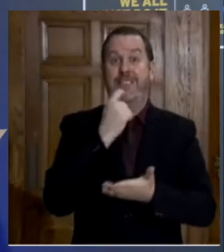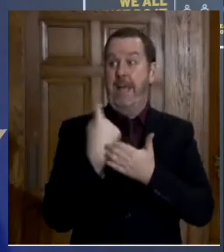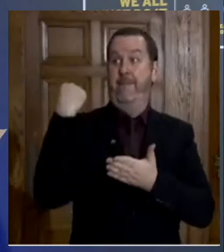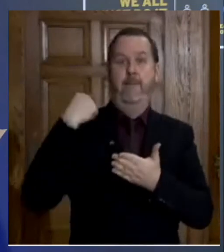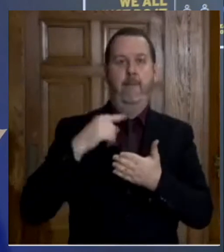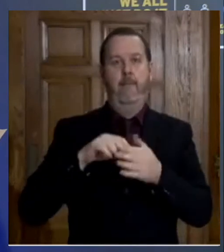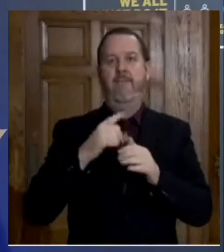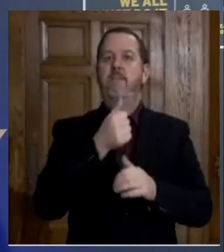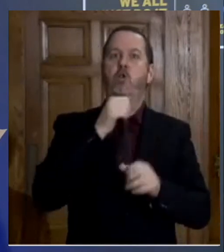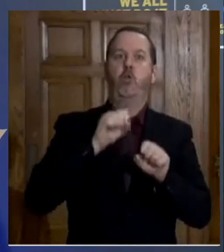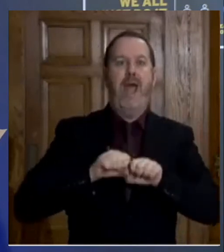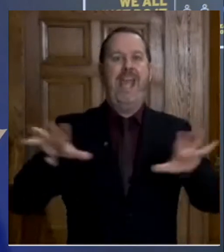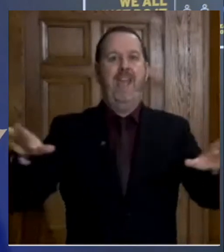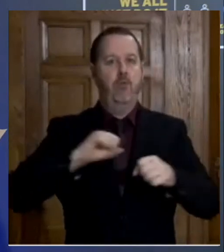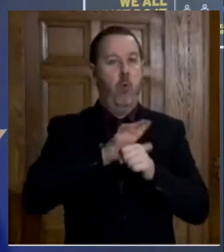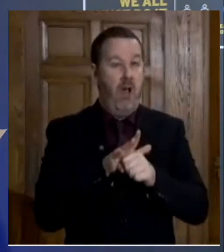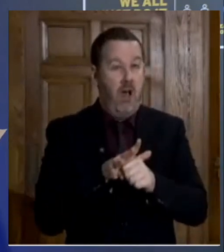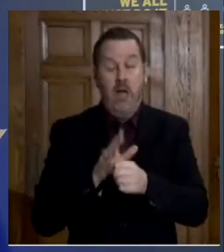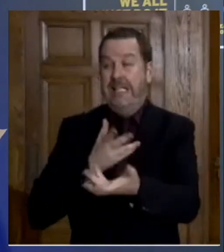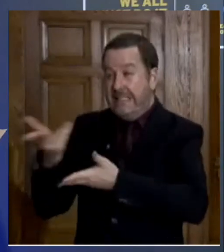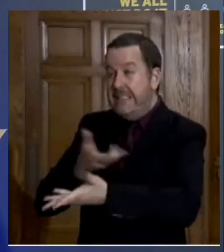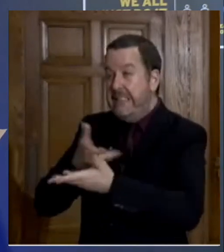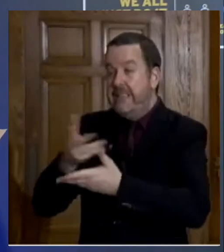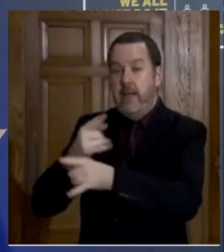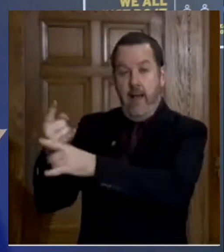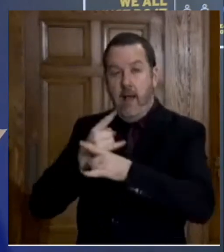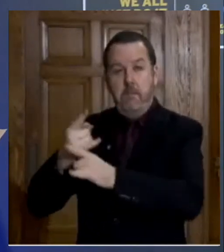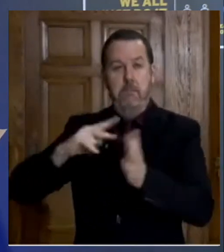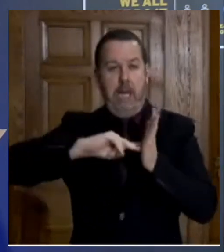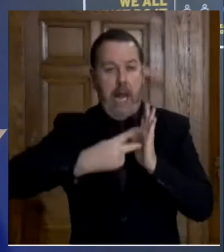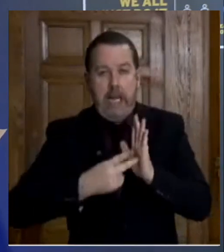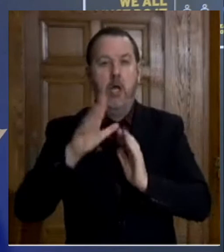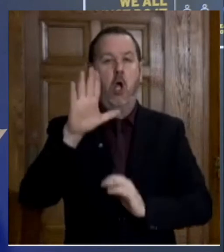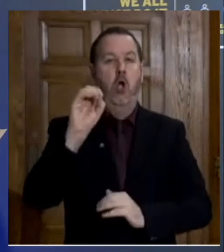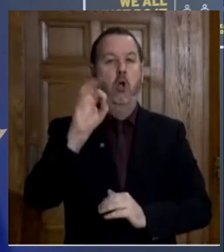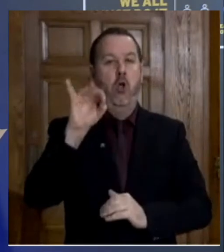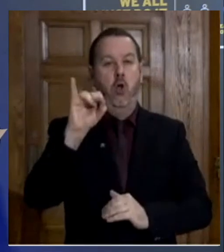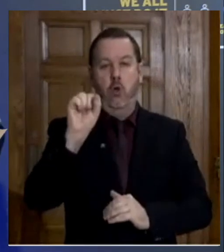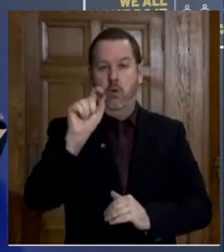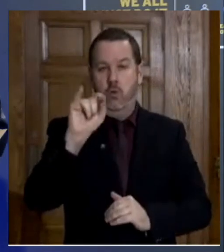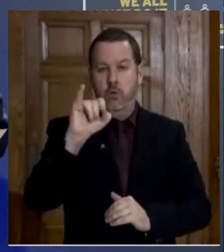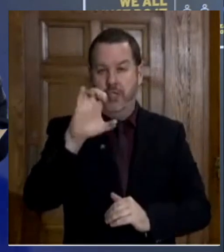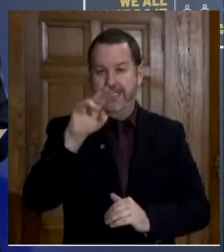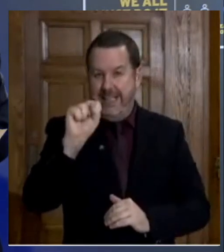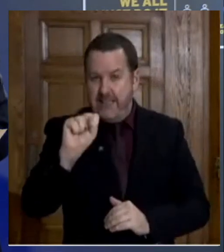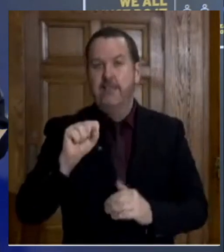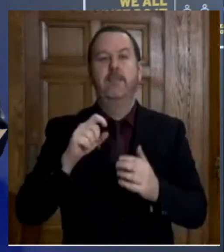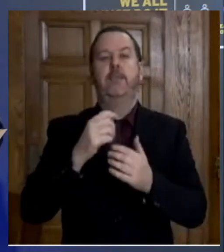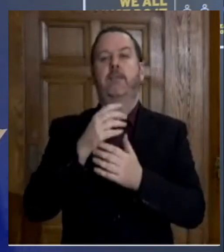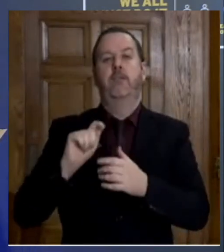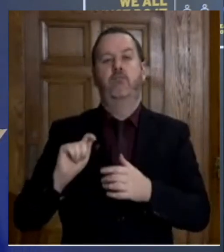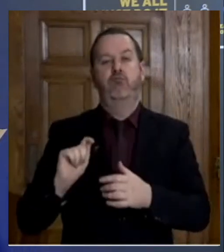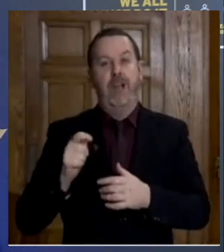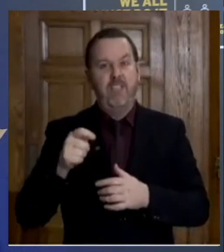to help us with logistical guidance, with logistical advice, and also with even some of the very crucial transfers that we